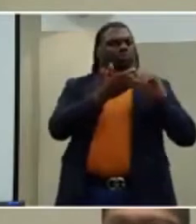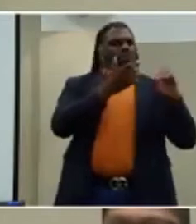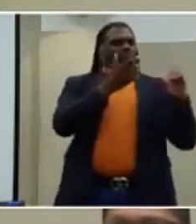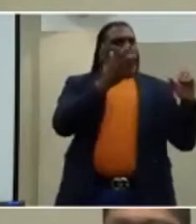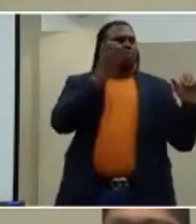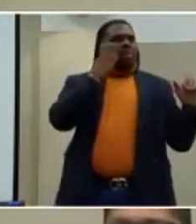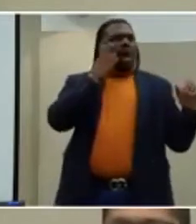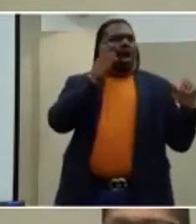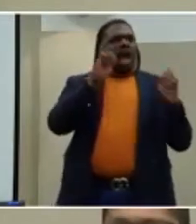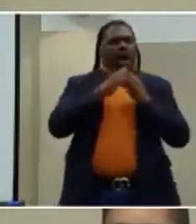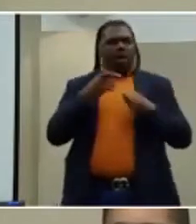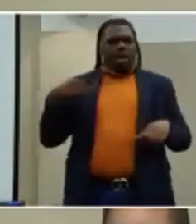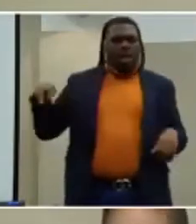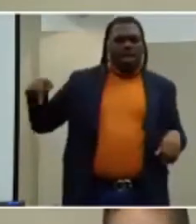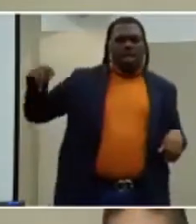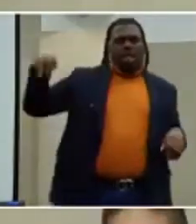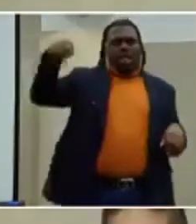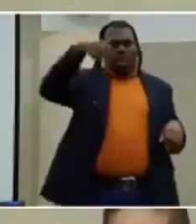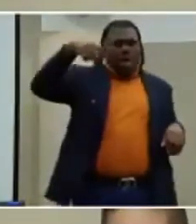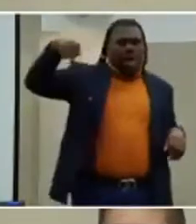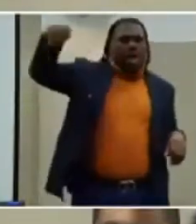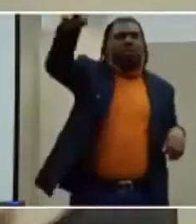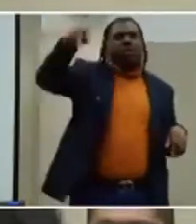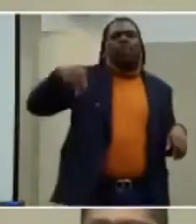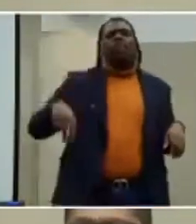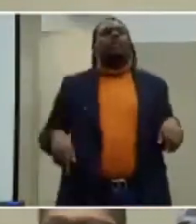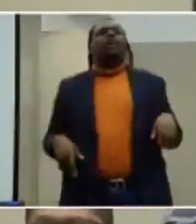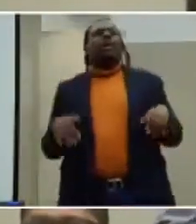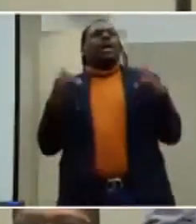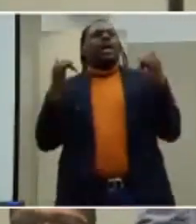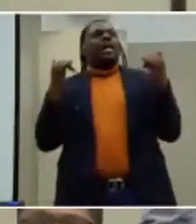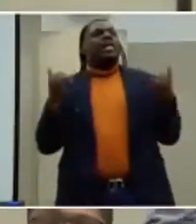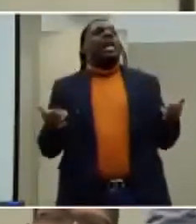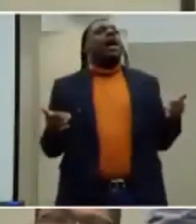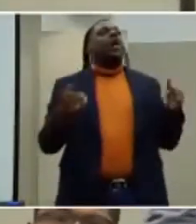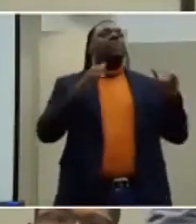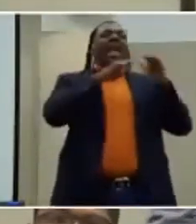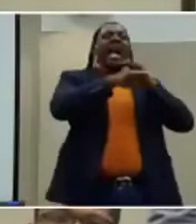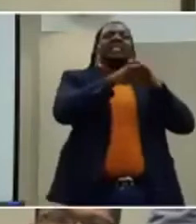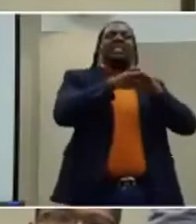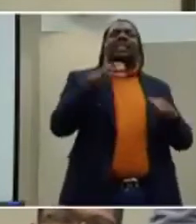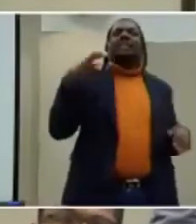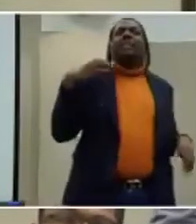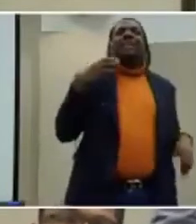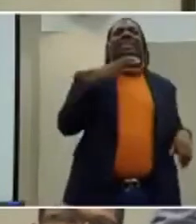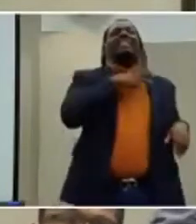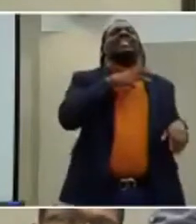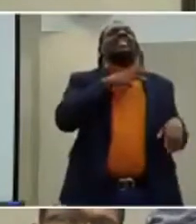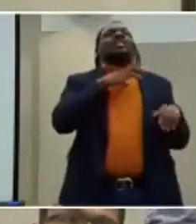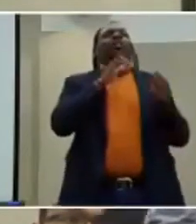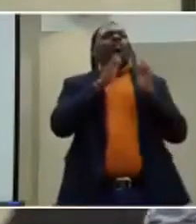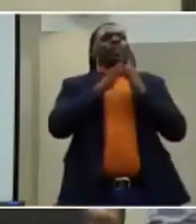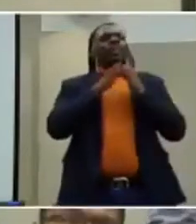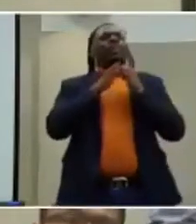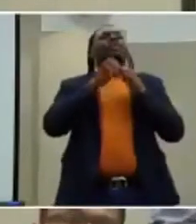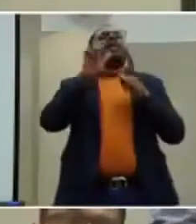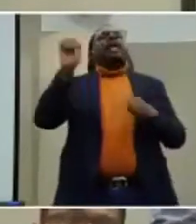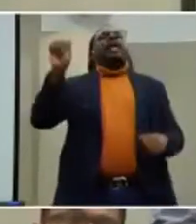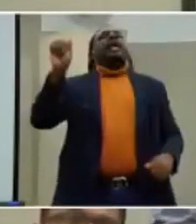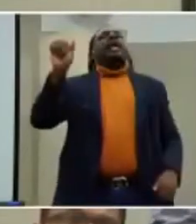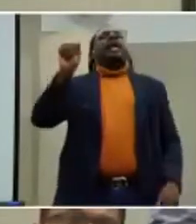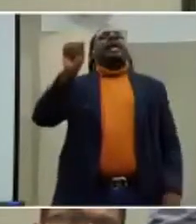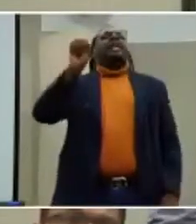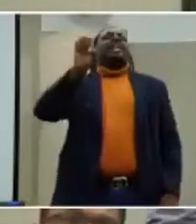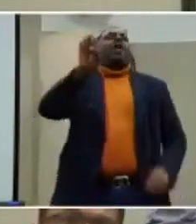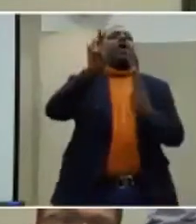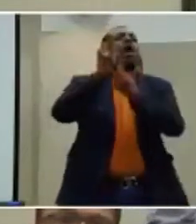And as a member of the excuse me, Environmental Access Committee of the Orientation Mobility Division of AER, also